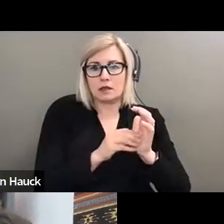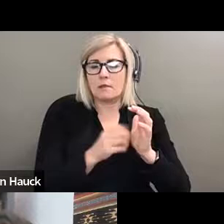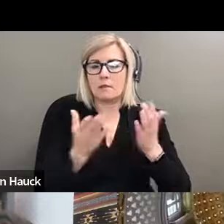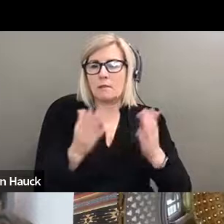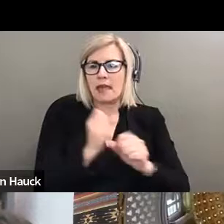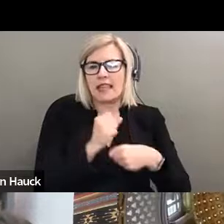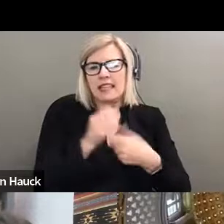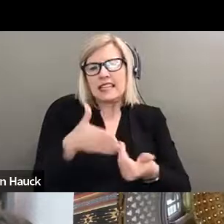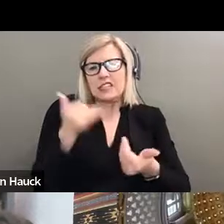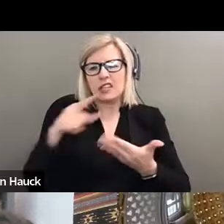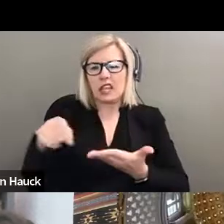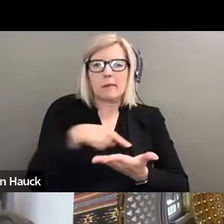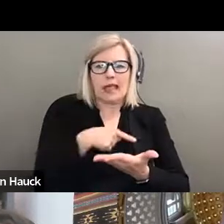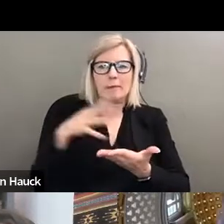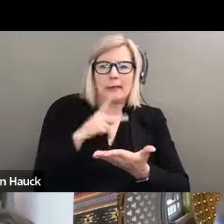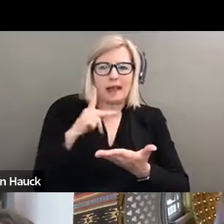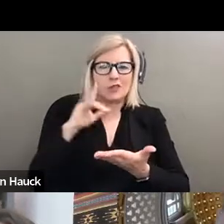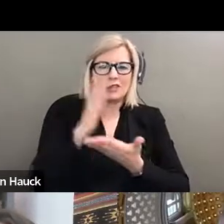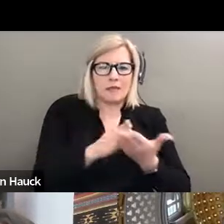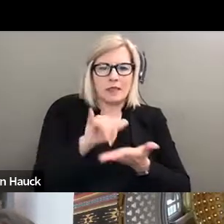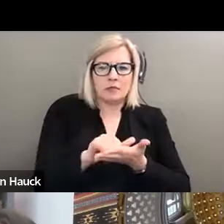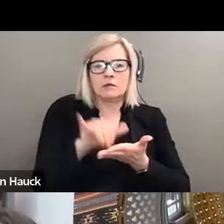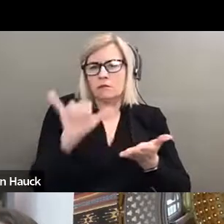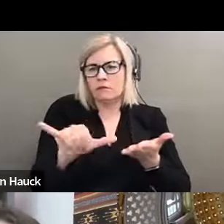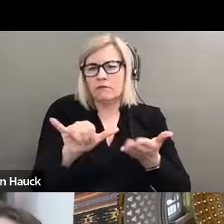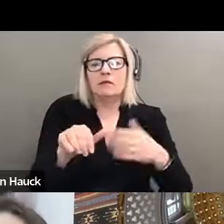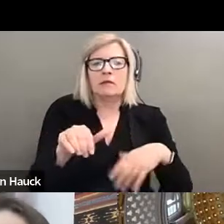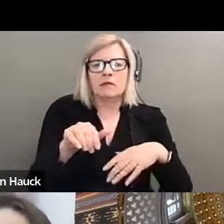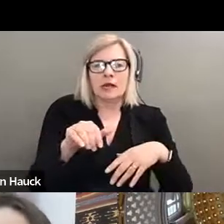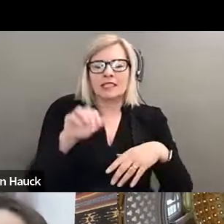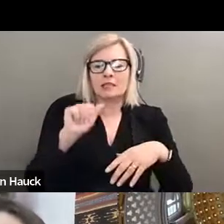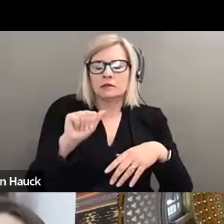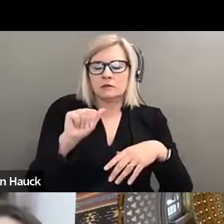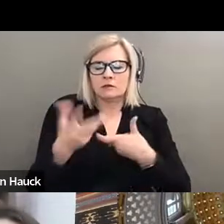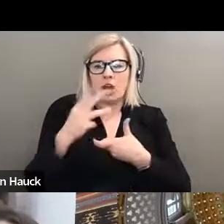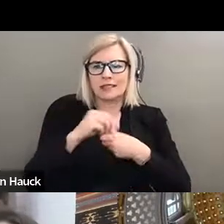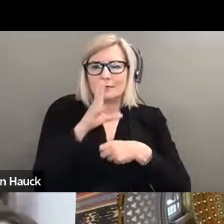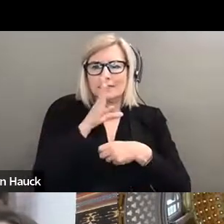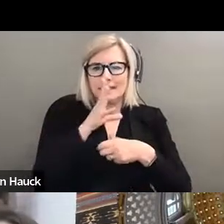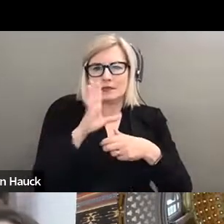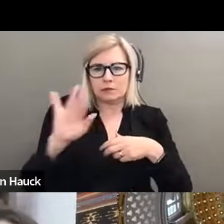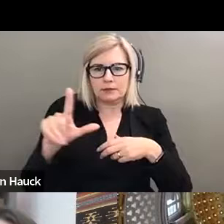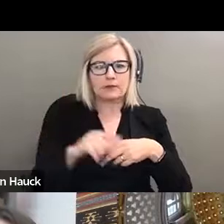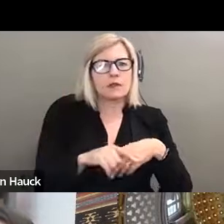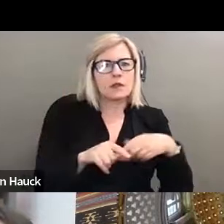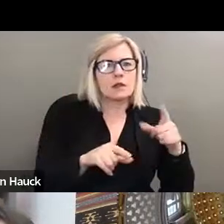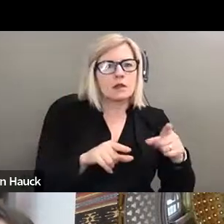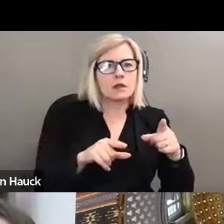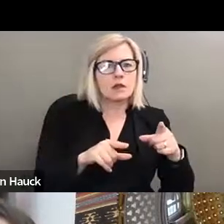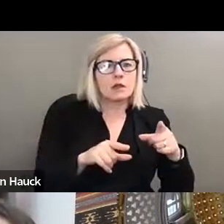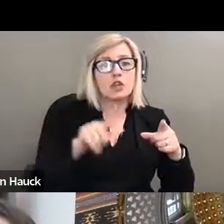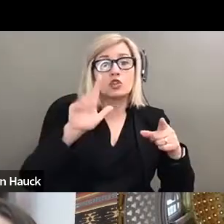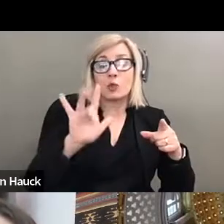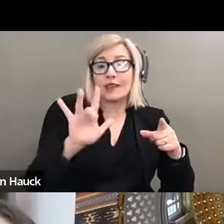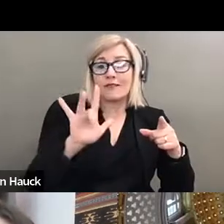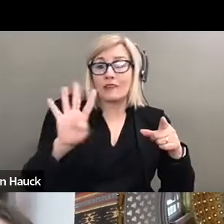to get reimbursement for some of that. So that was an Autism Speaks bill. House File 2546,